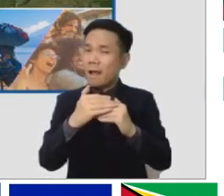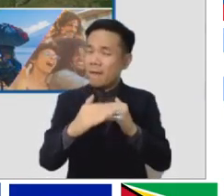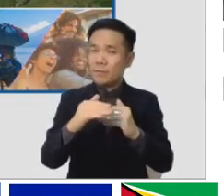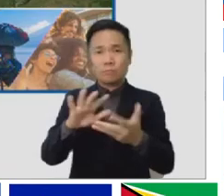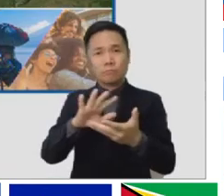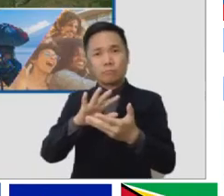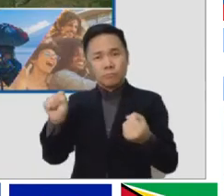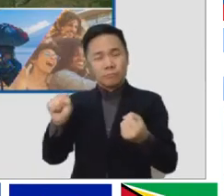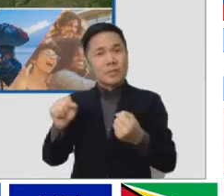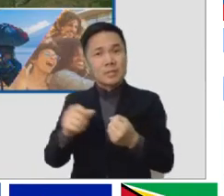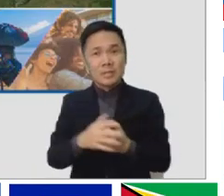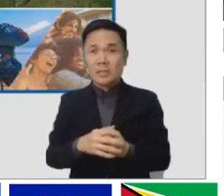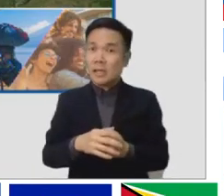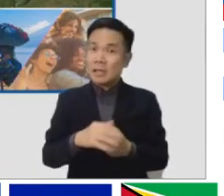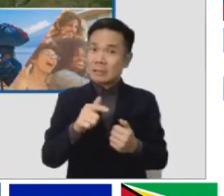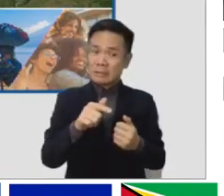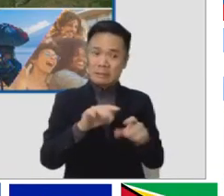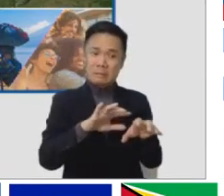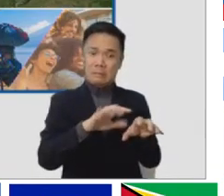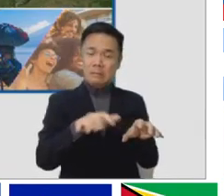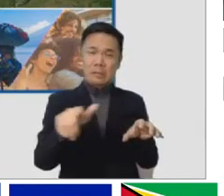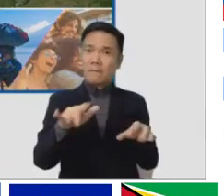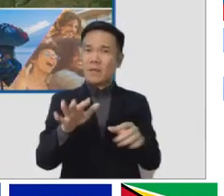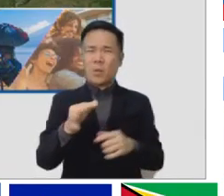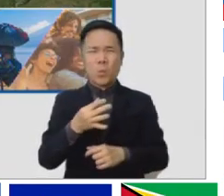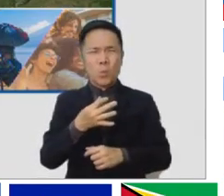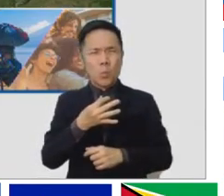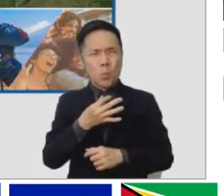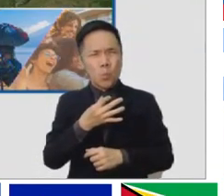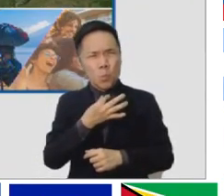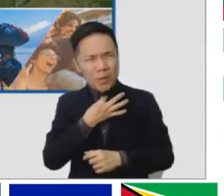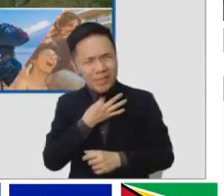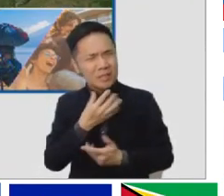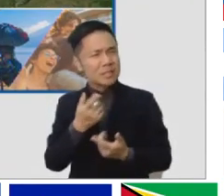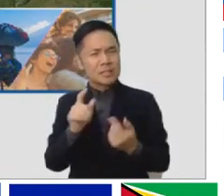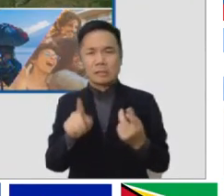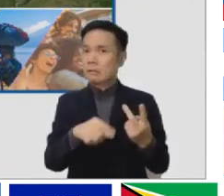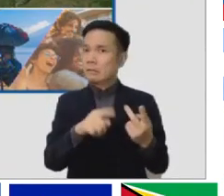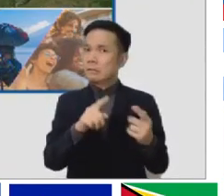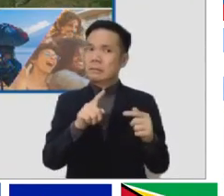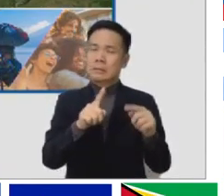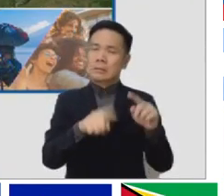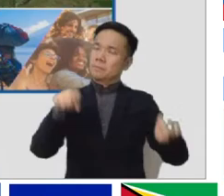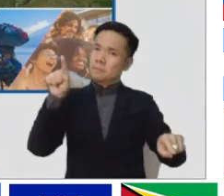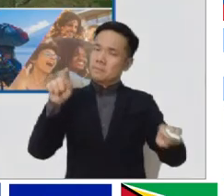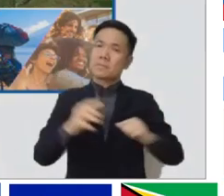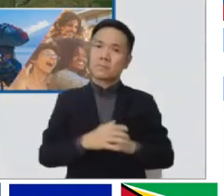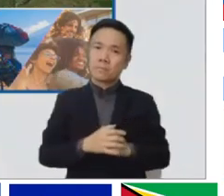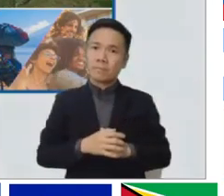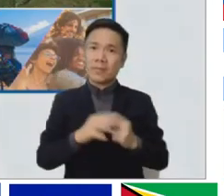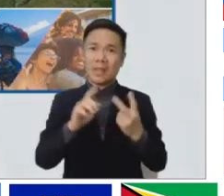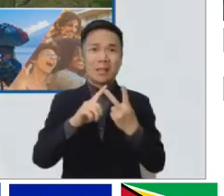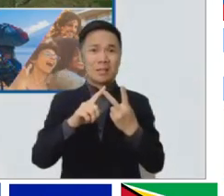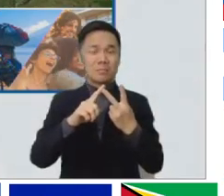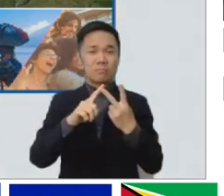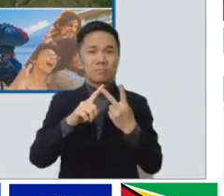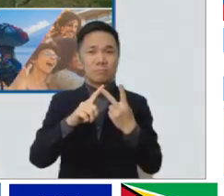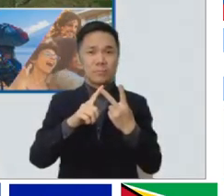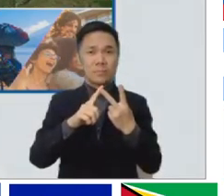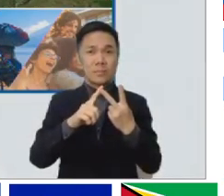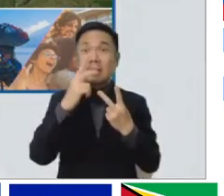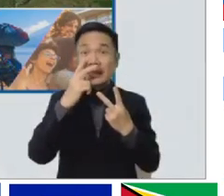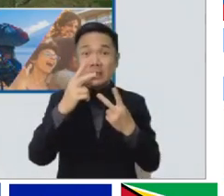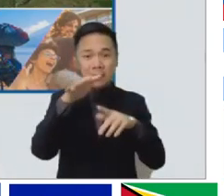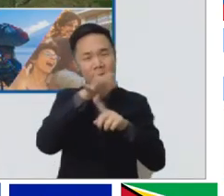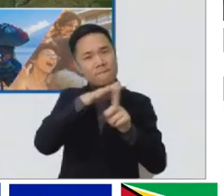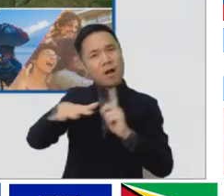region, the different risk situation and scenarios that took place, and also environmental factors as well in our region,